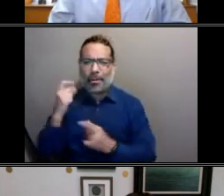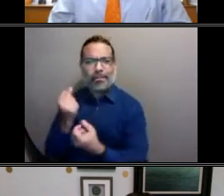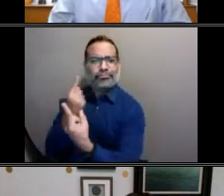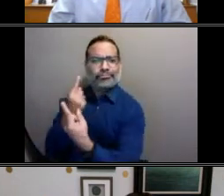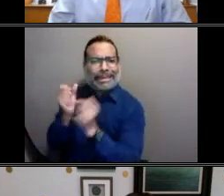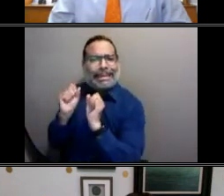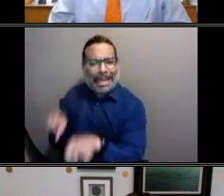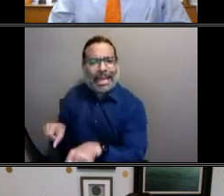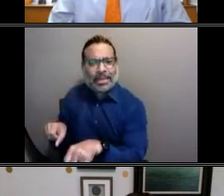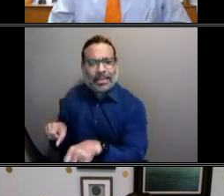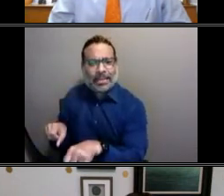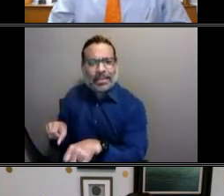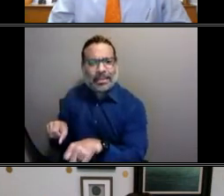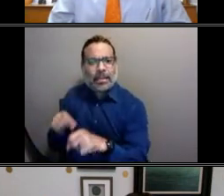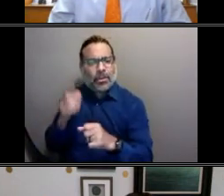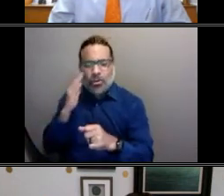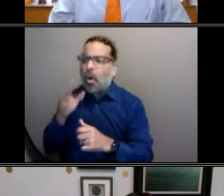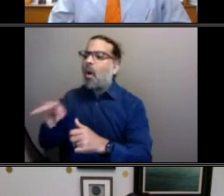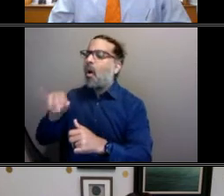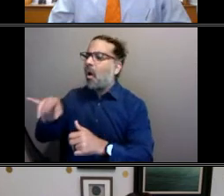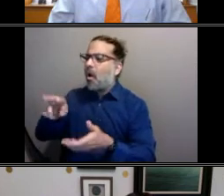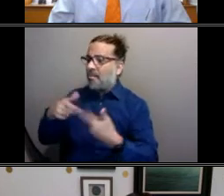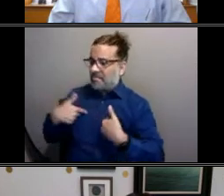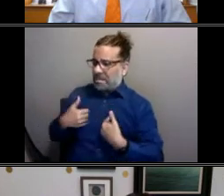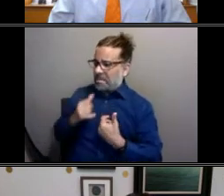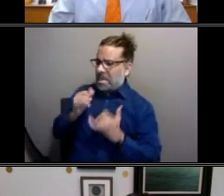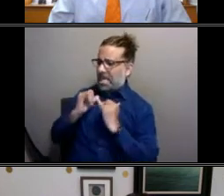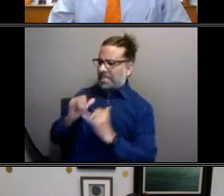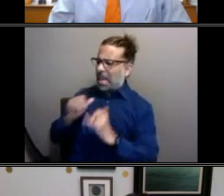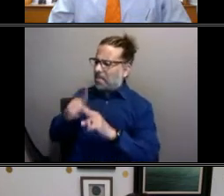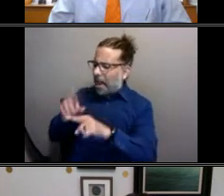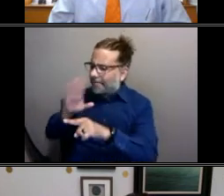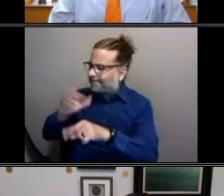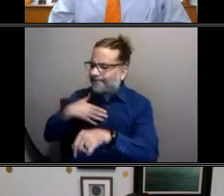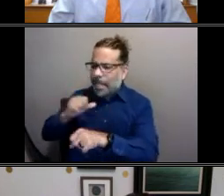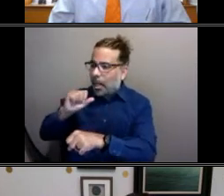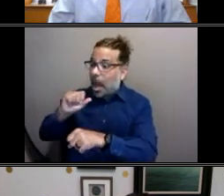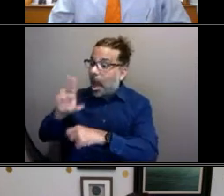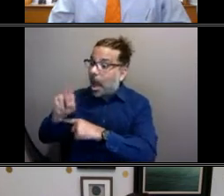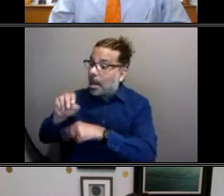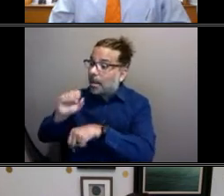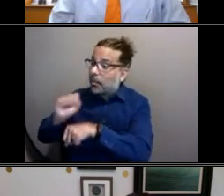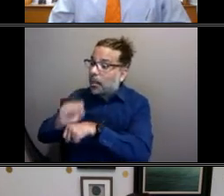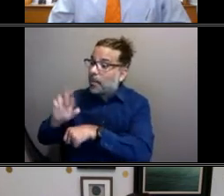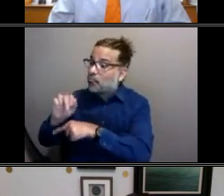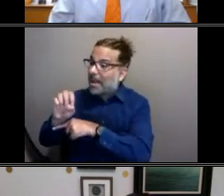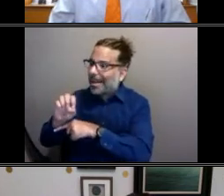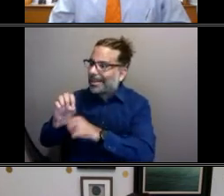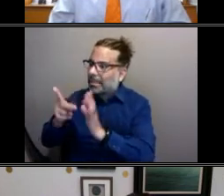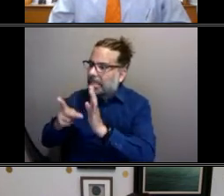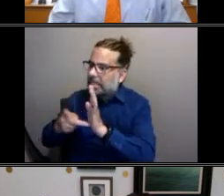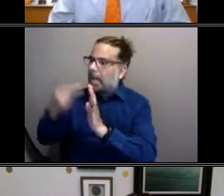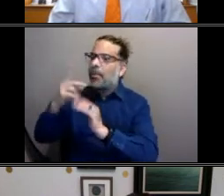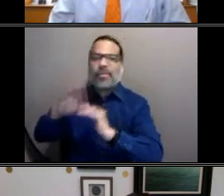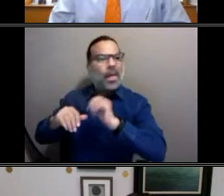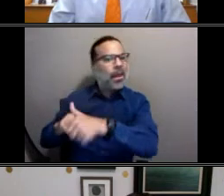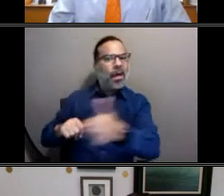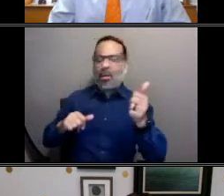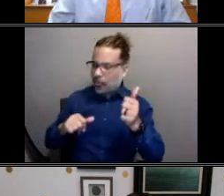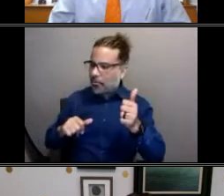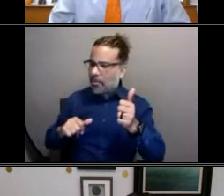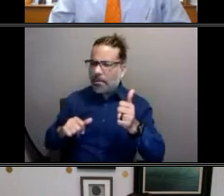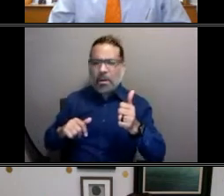be part of a population for whom the unemployment rate is double that of the national average, which is the case for people with disabilities. You don't